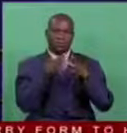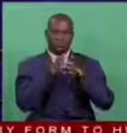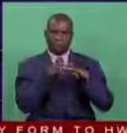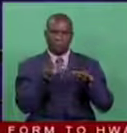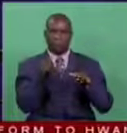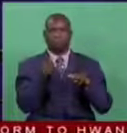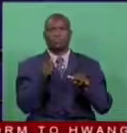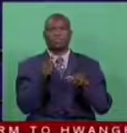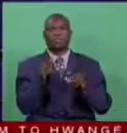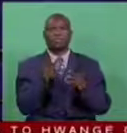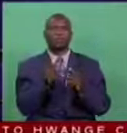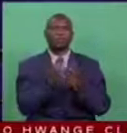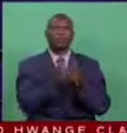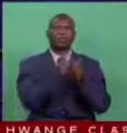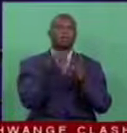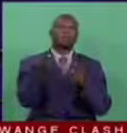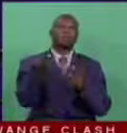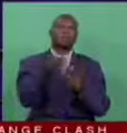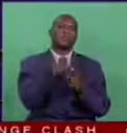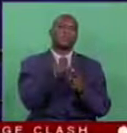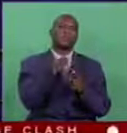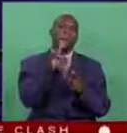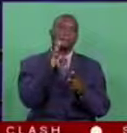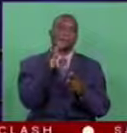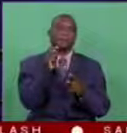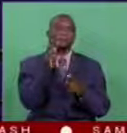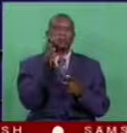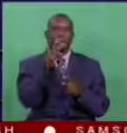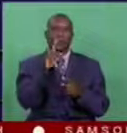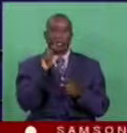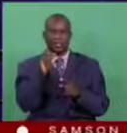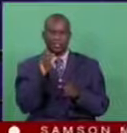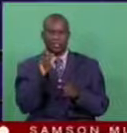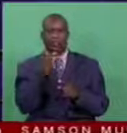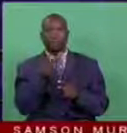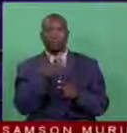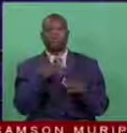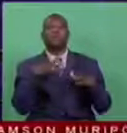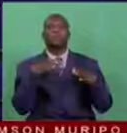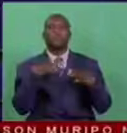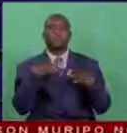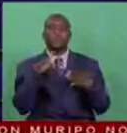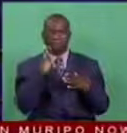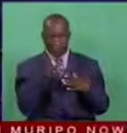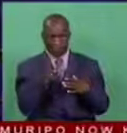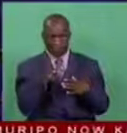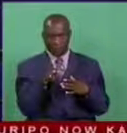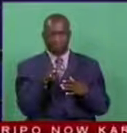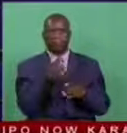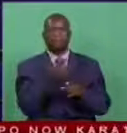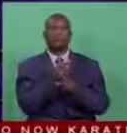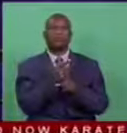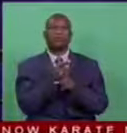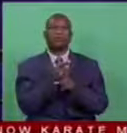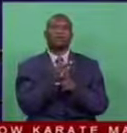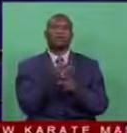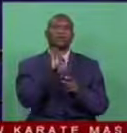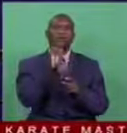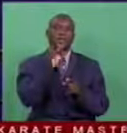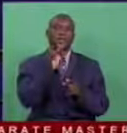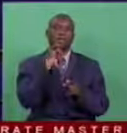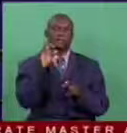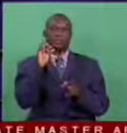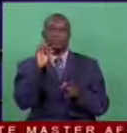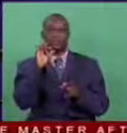there are all sorts of conflicts, but as the United Nations, one of the key things that we are working around based on the SDGs, and in particular